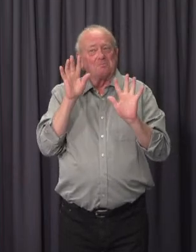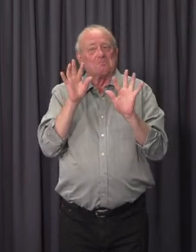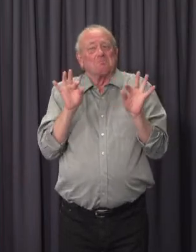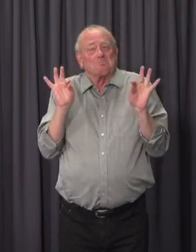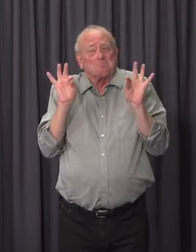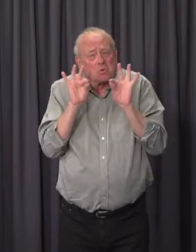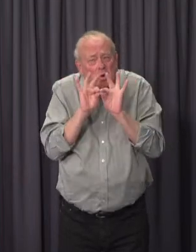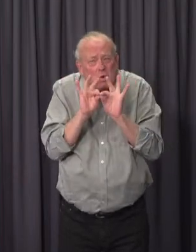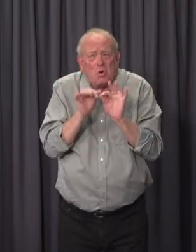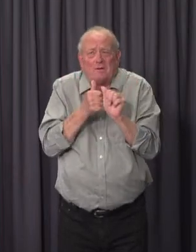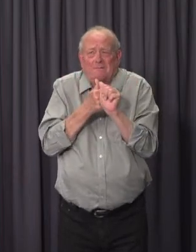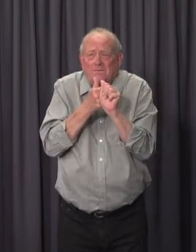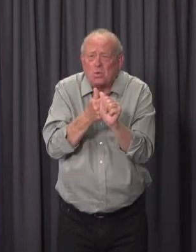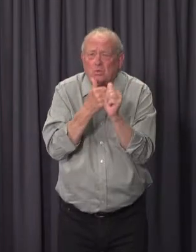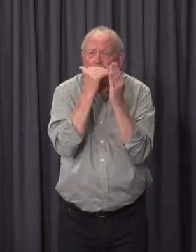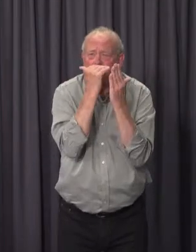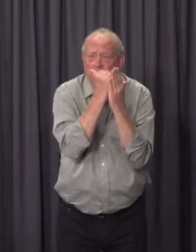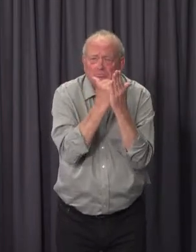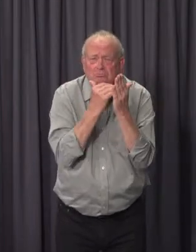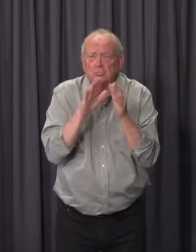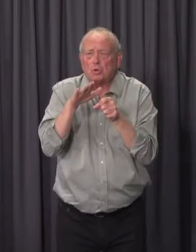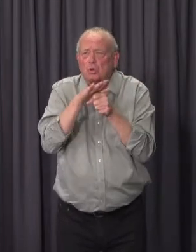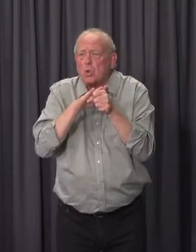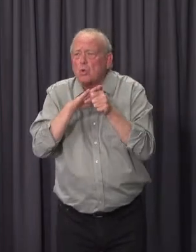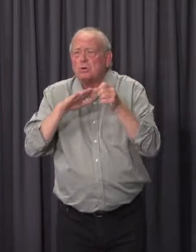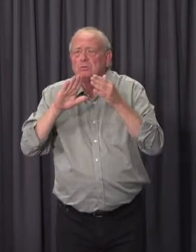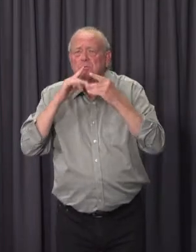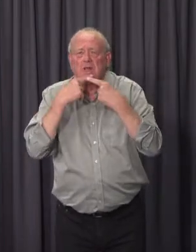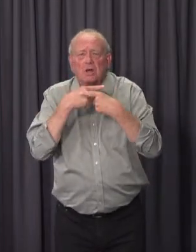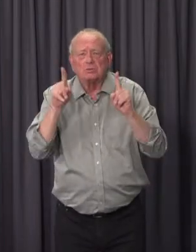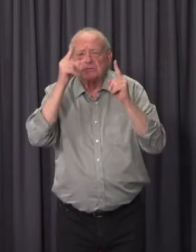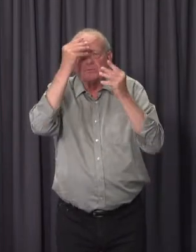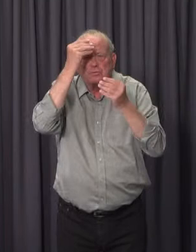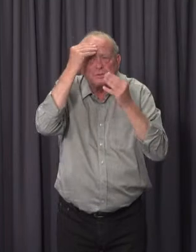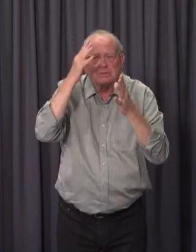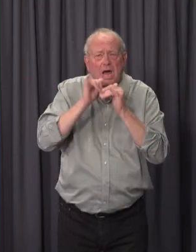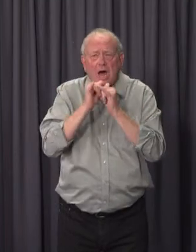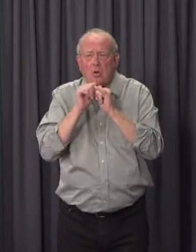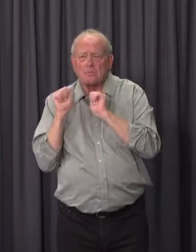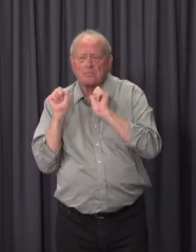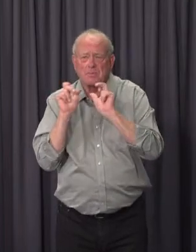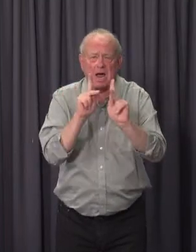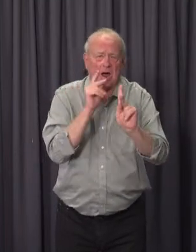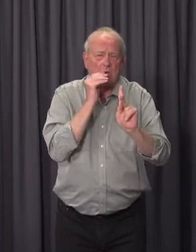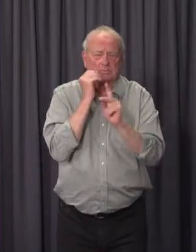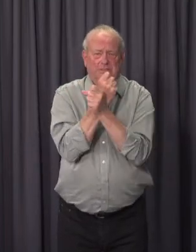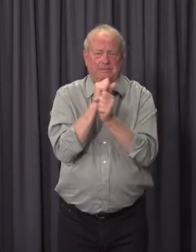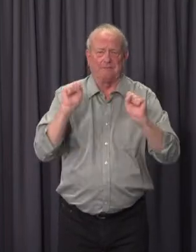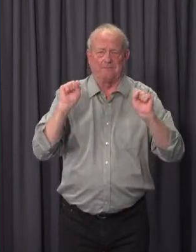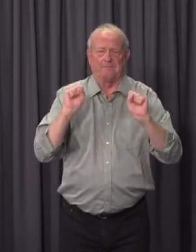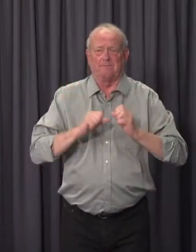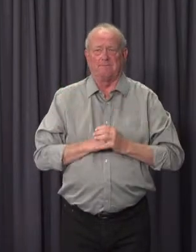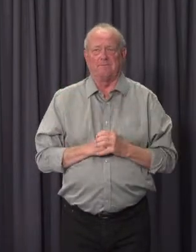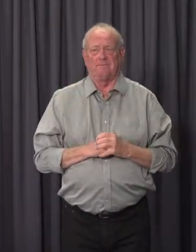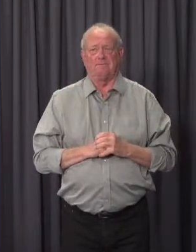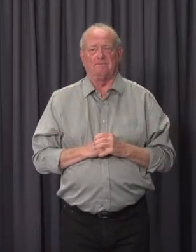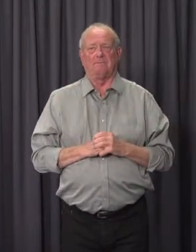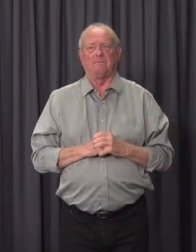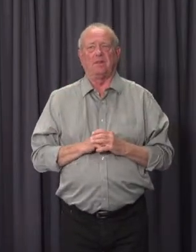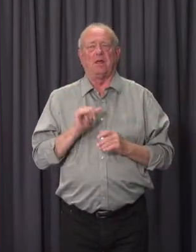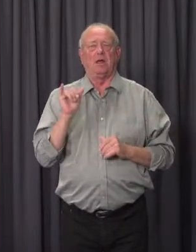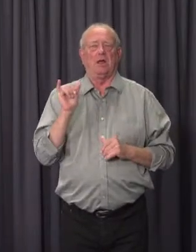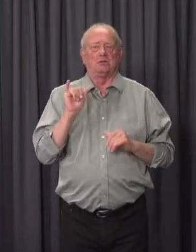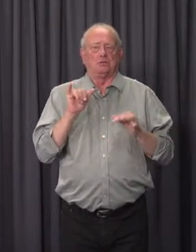safely. It is also crucial to remember that many residents who are returning home will continue to be on evacuation